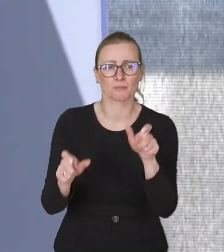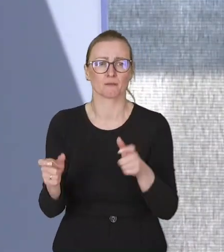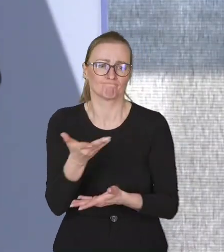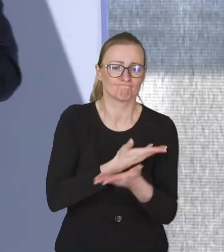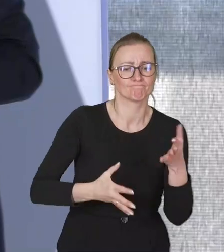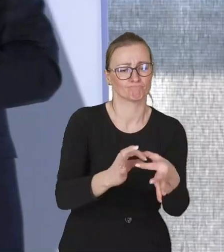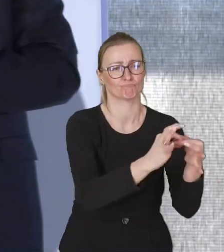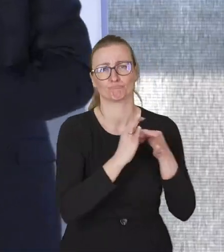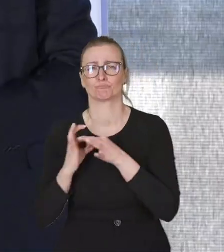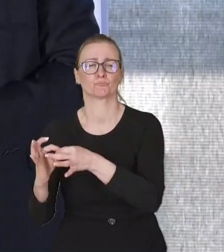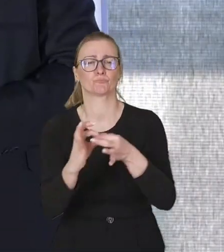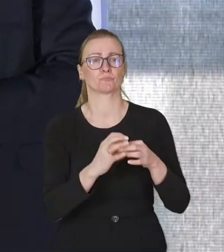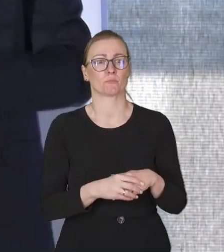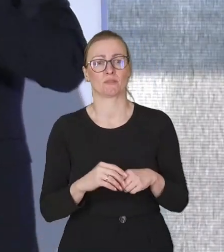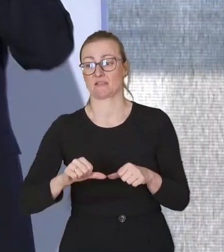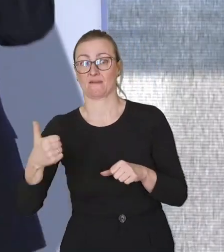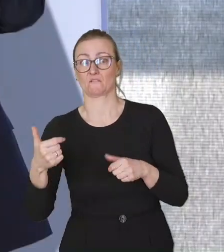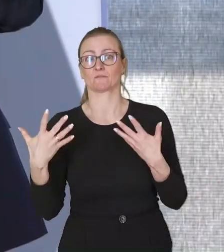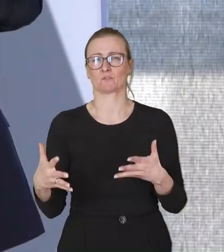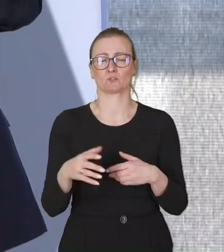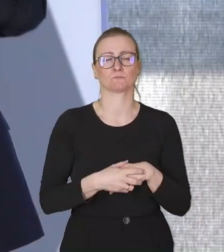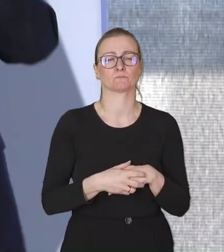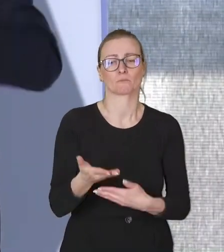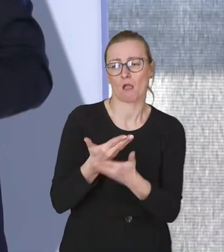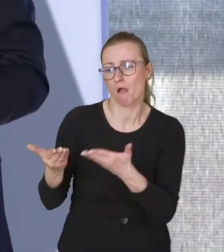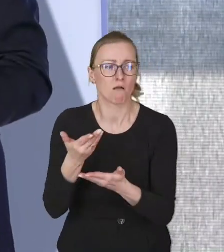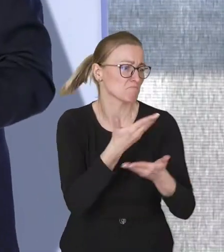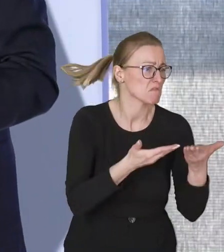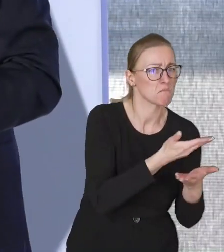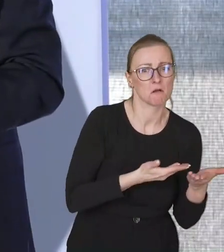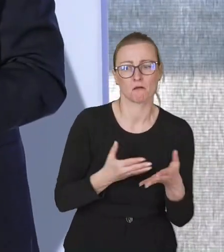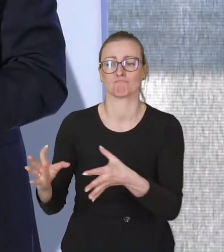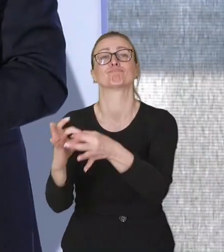links, inter-regional value chains,